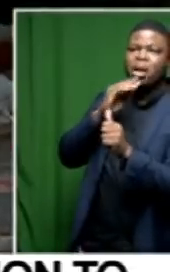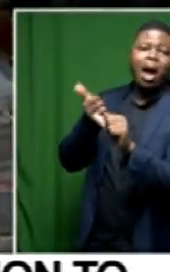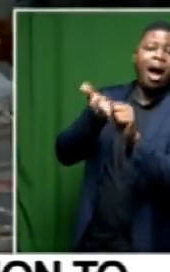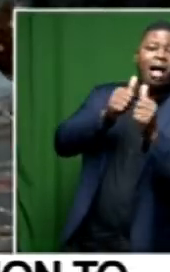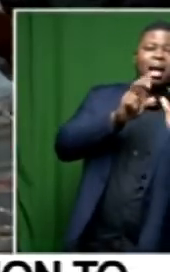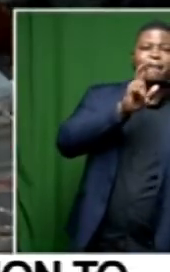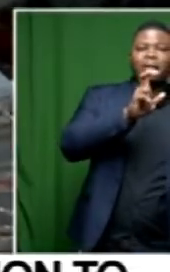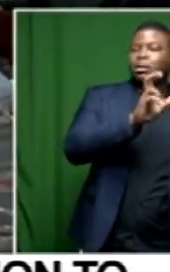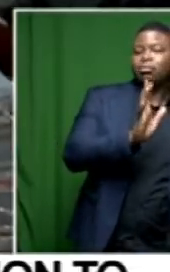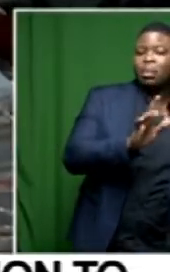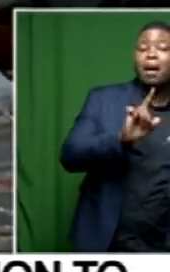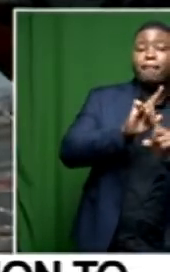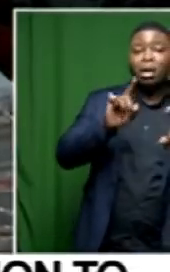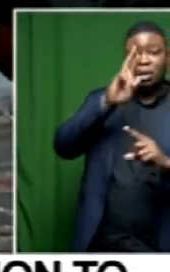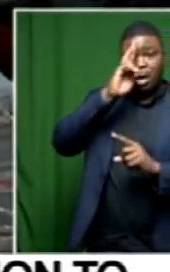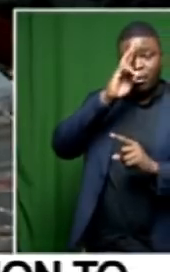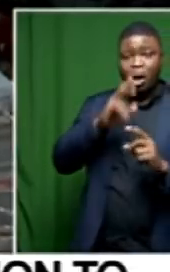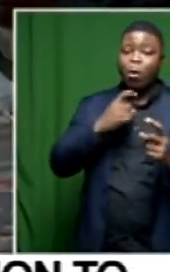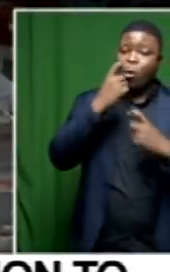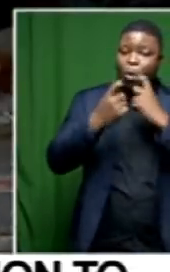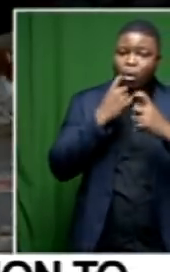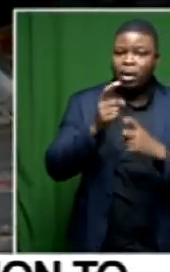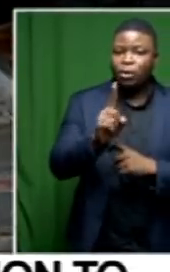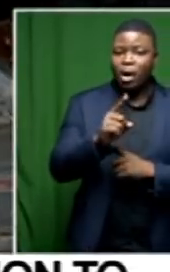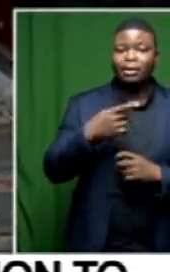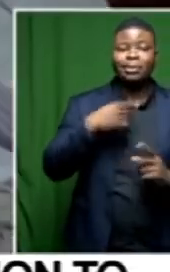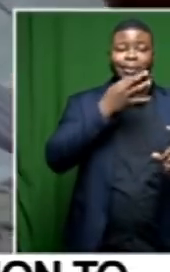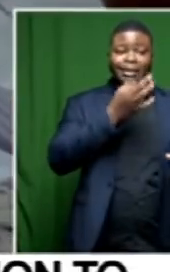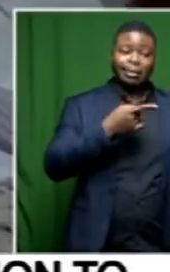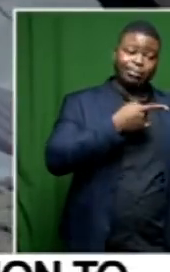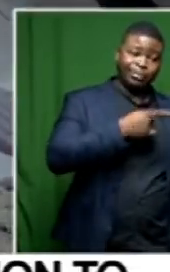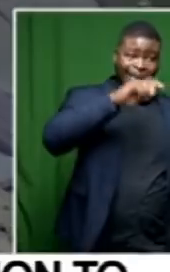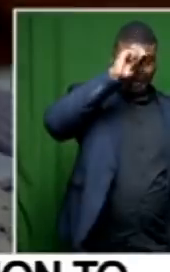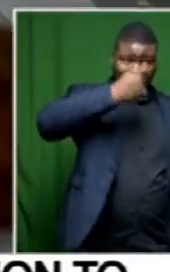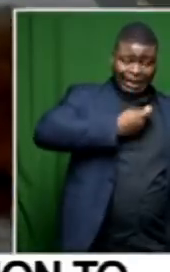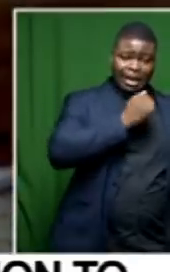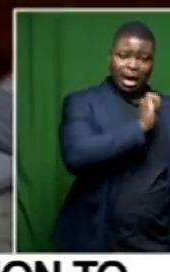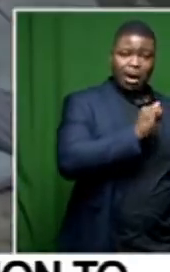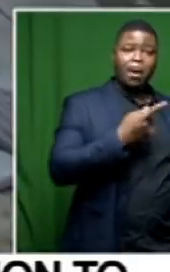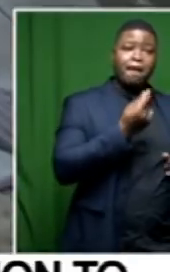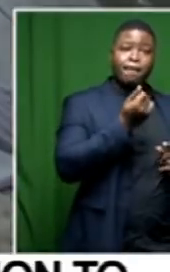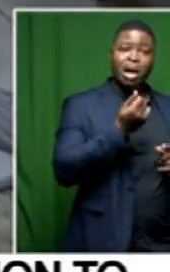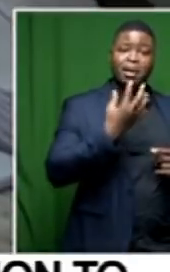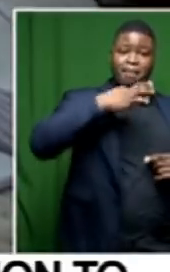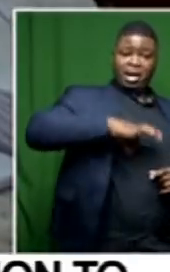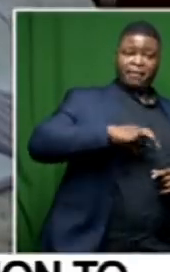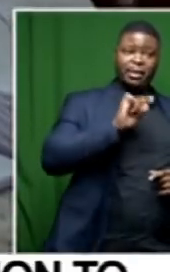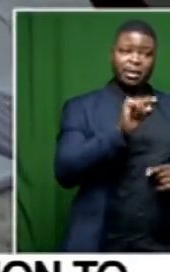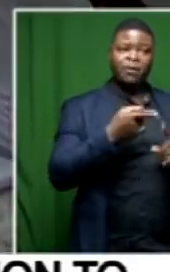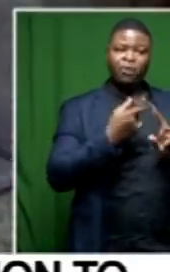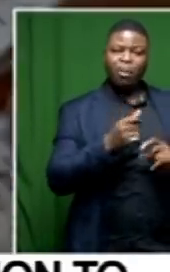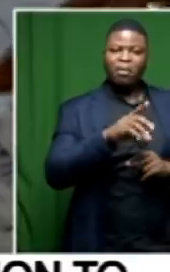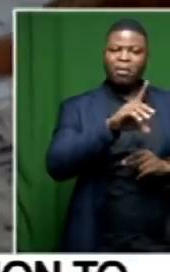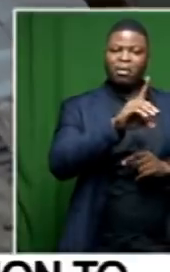The complaint was that the son received a benefit from DigiVibes that may be